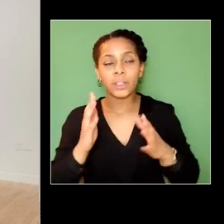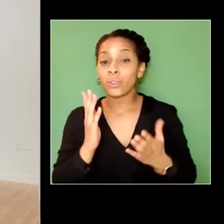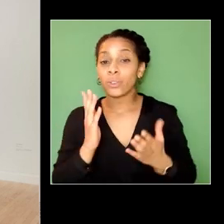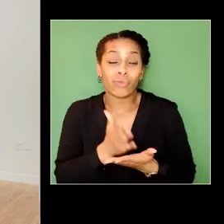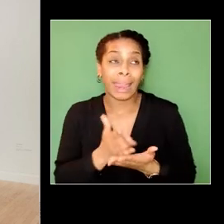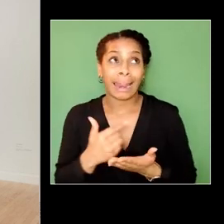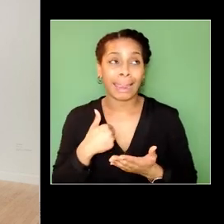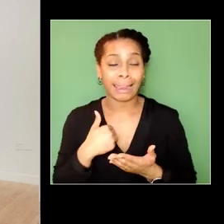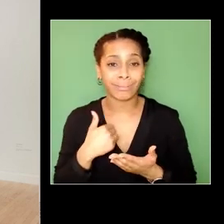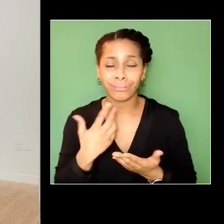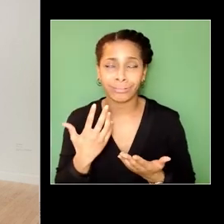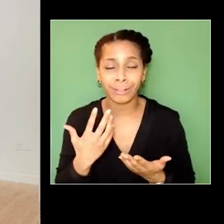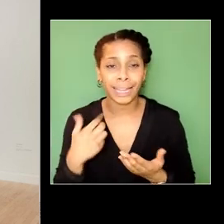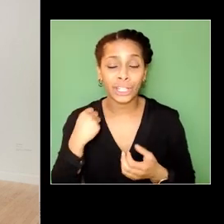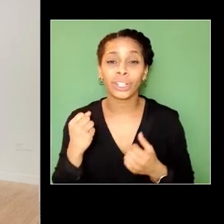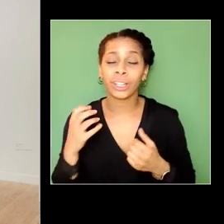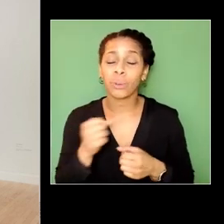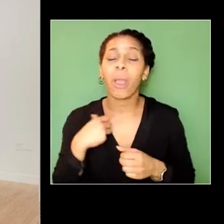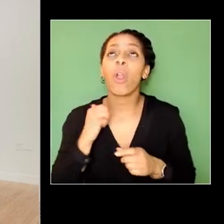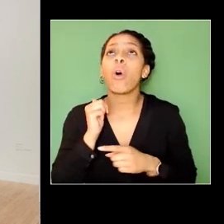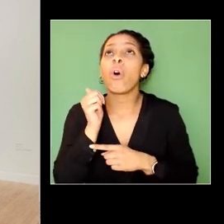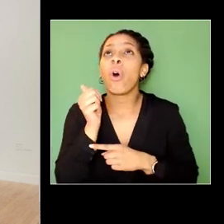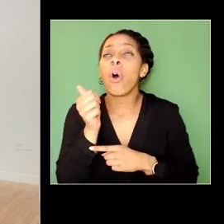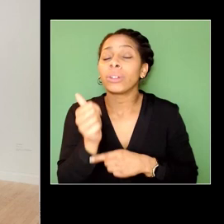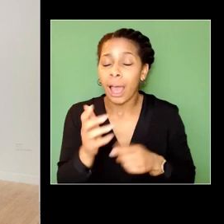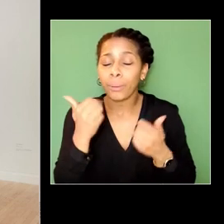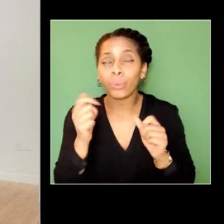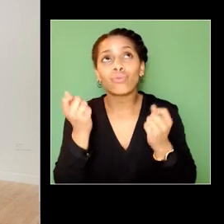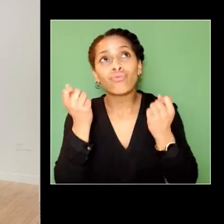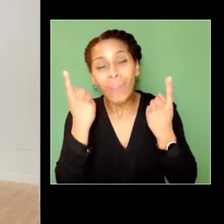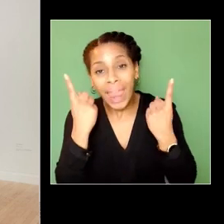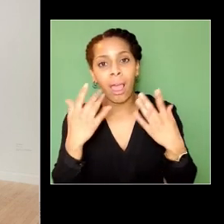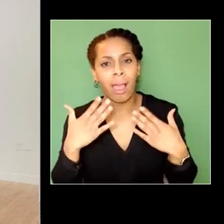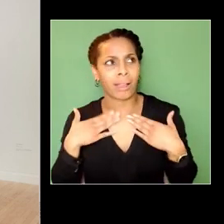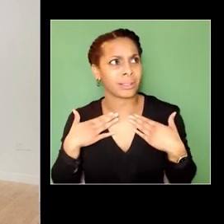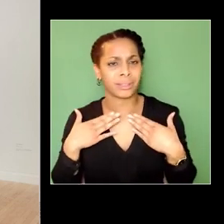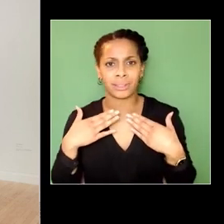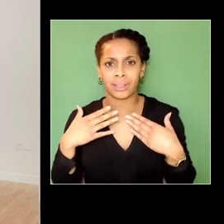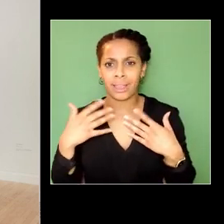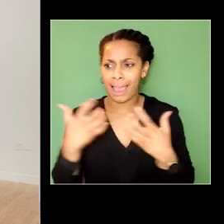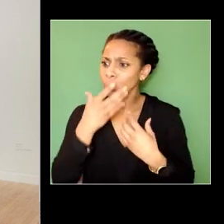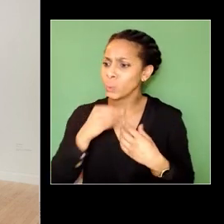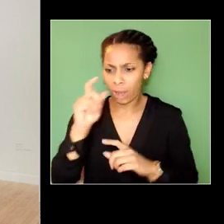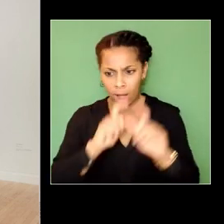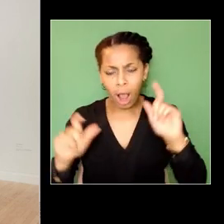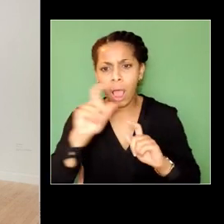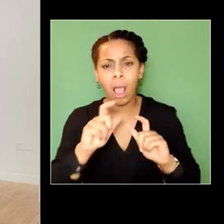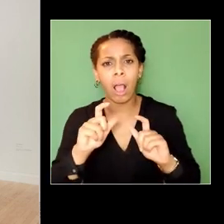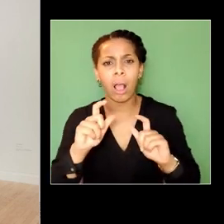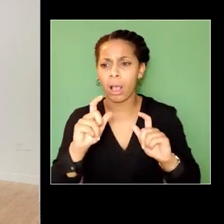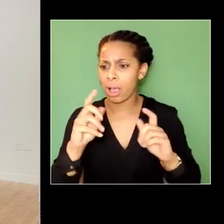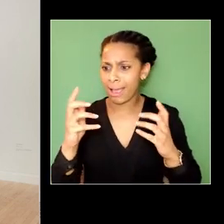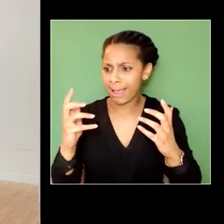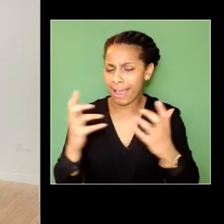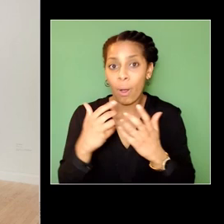time to come to that, to realize that about what I was doing and about how I wanted to think about color in